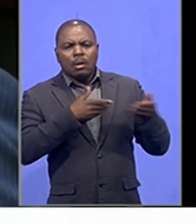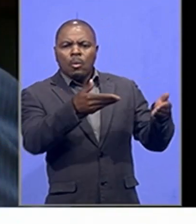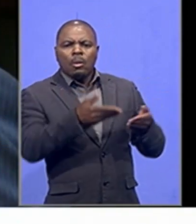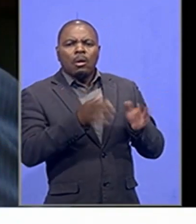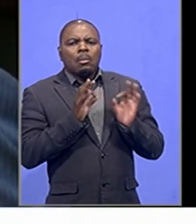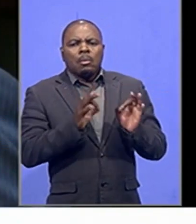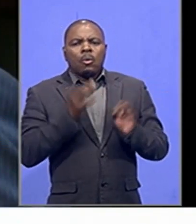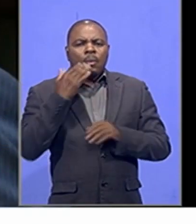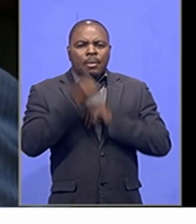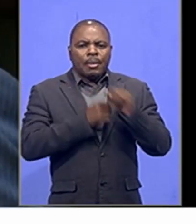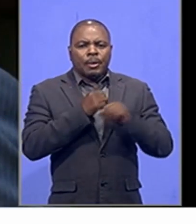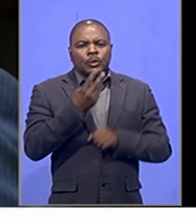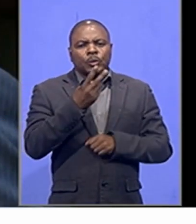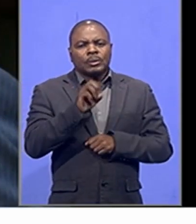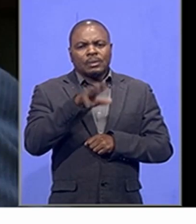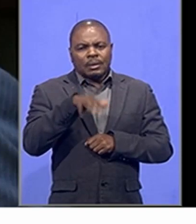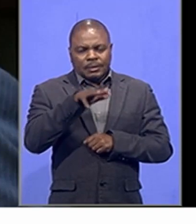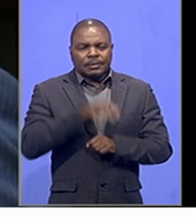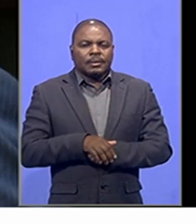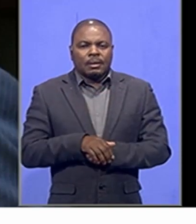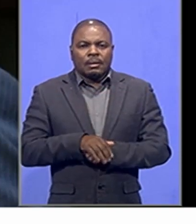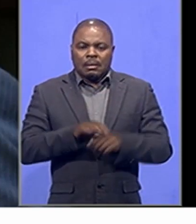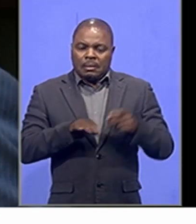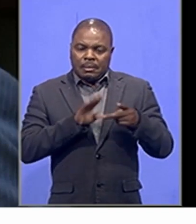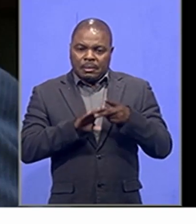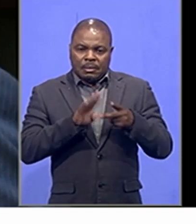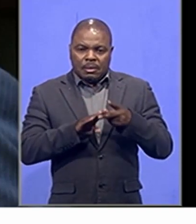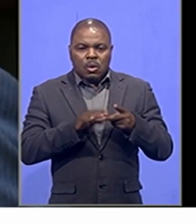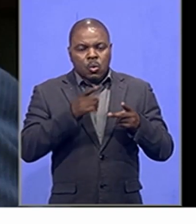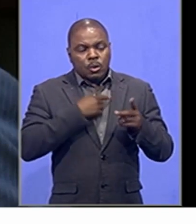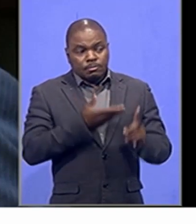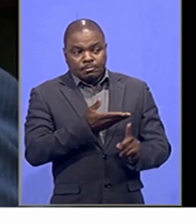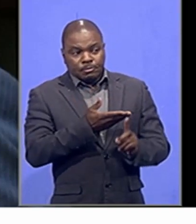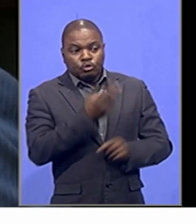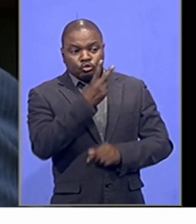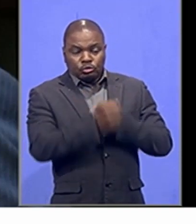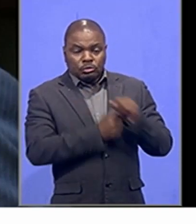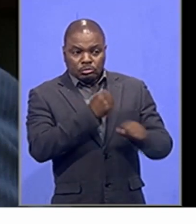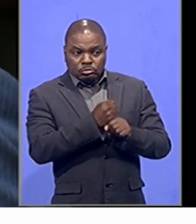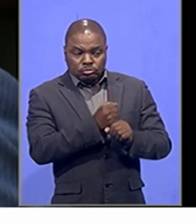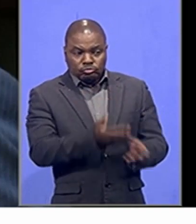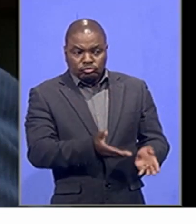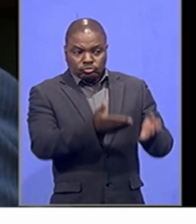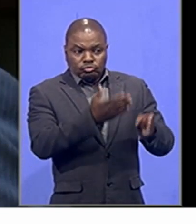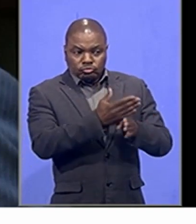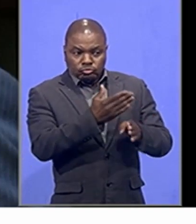in 2019, and we gave him 2 years because